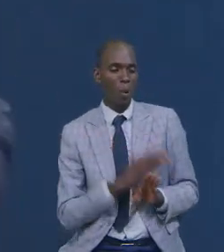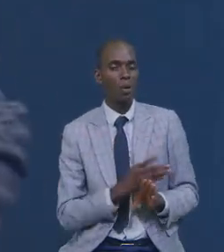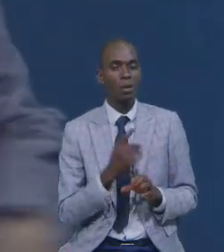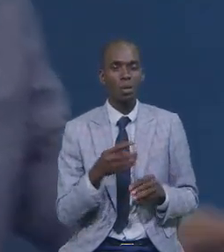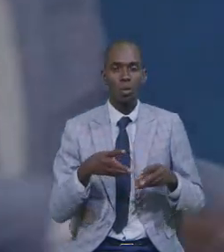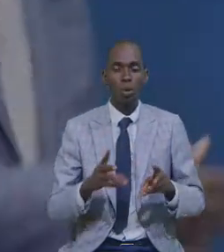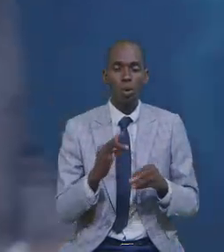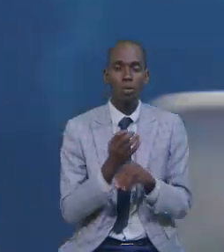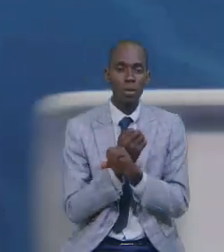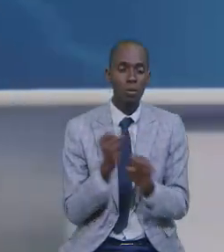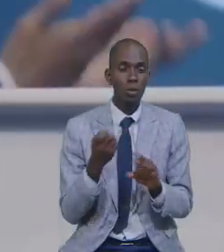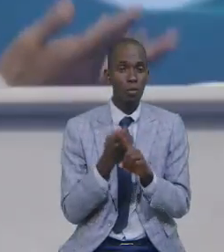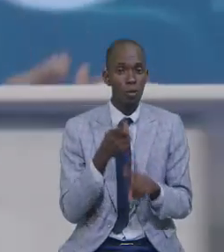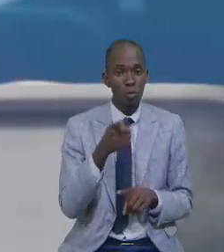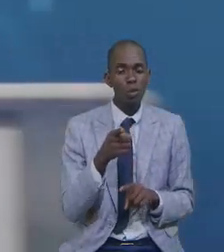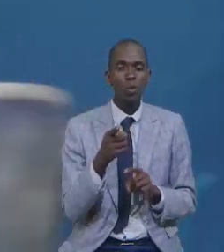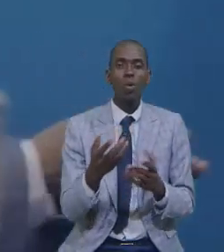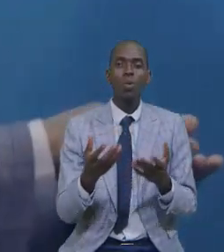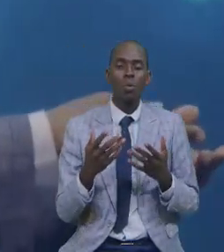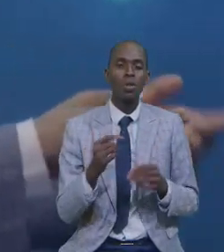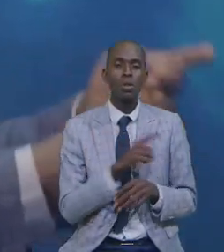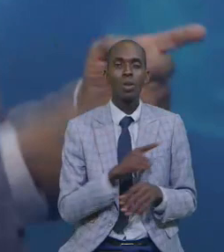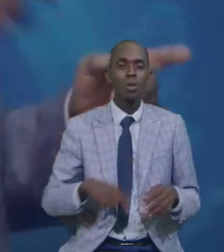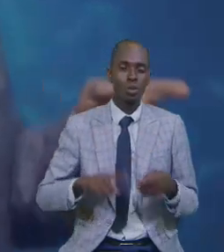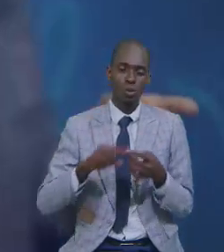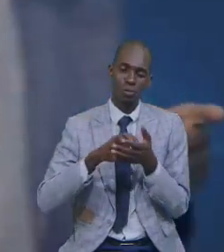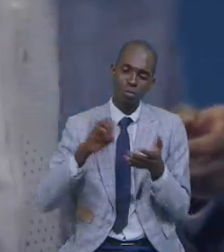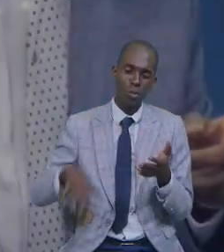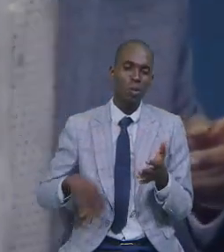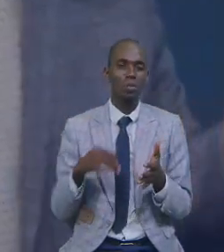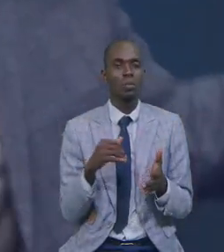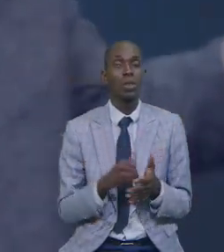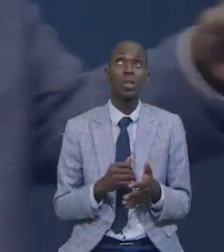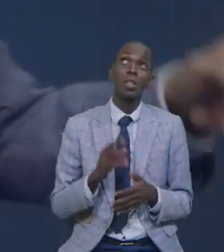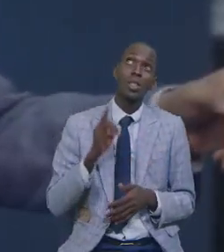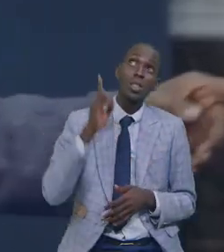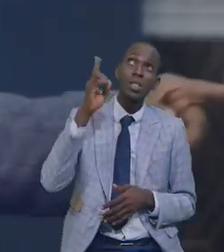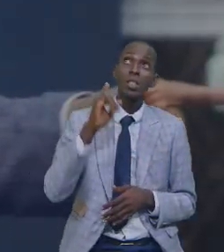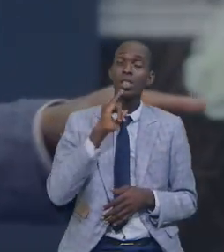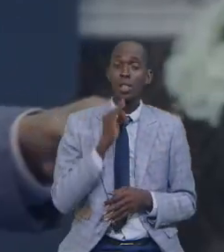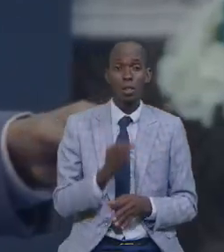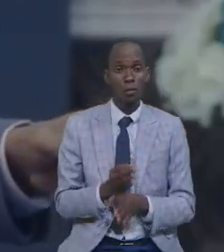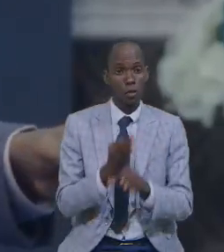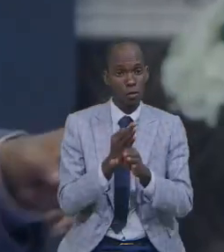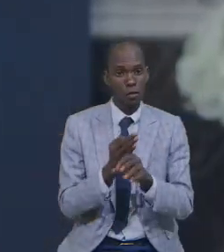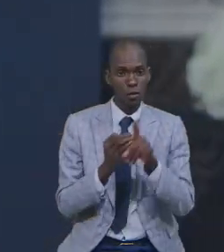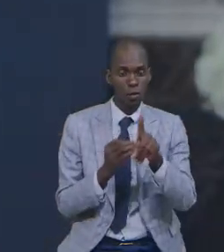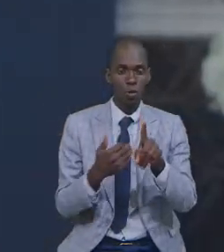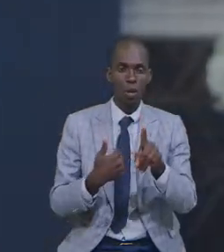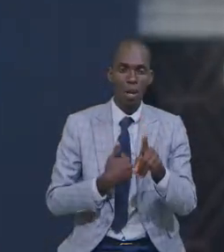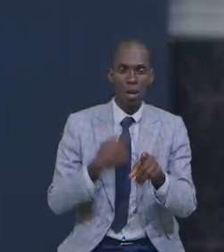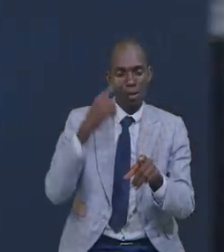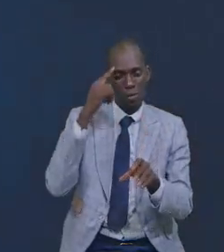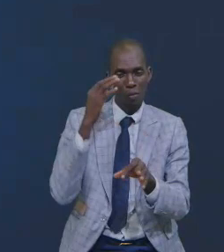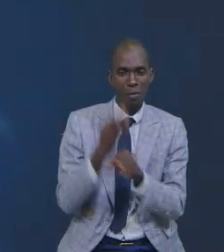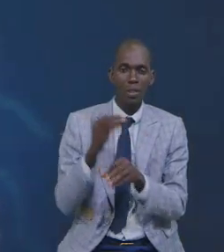for you, you want the Lord to take it away. He is faithful. You have faith in his faithfulness.